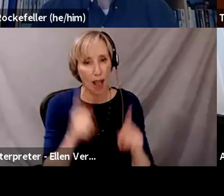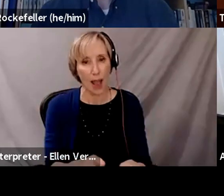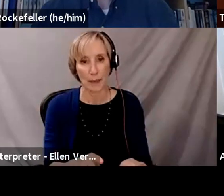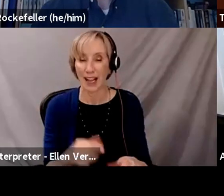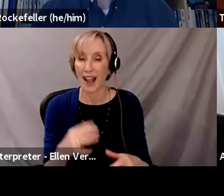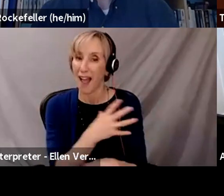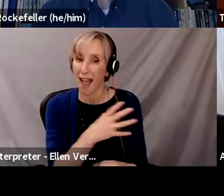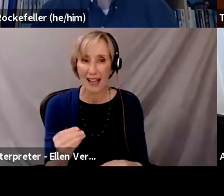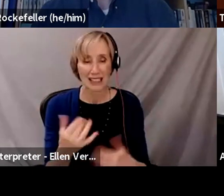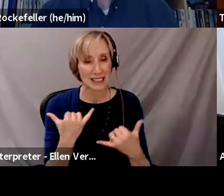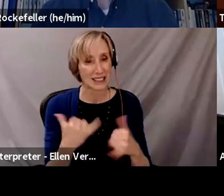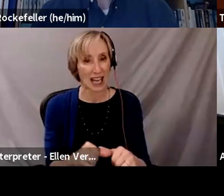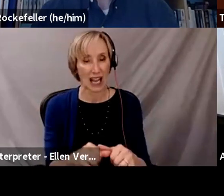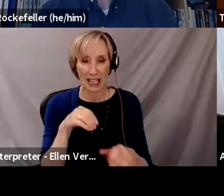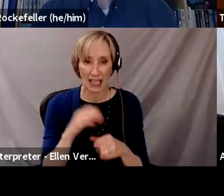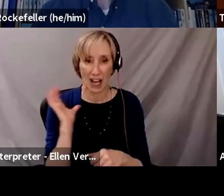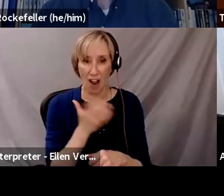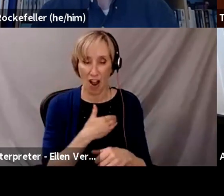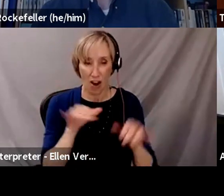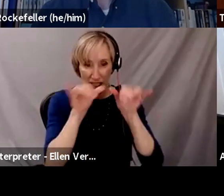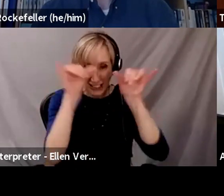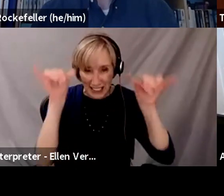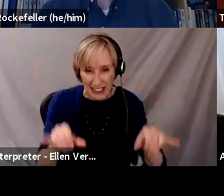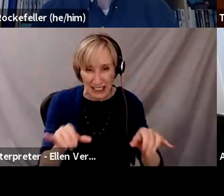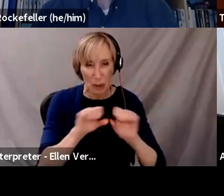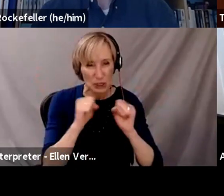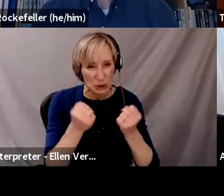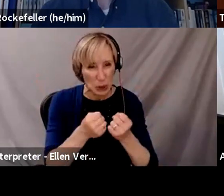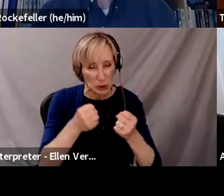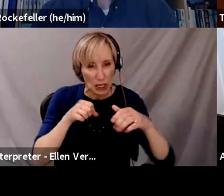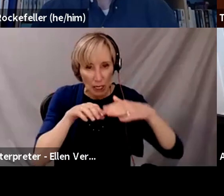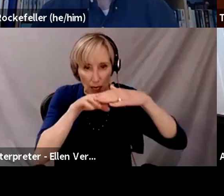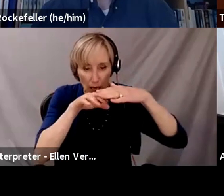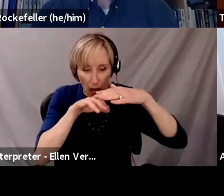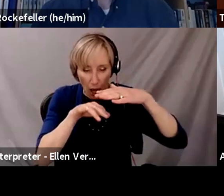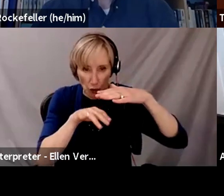systemically, so much more socially, so much more here and outside of here.